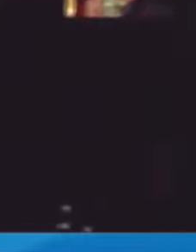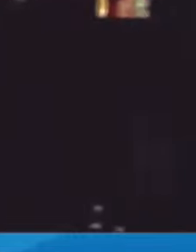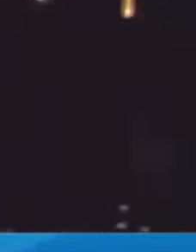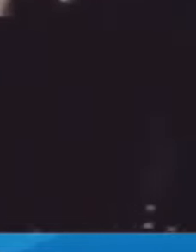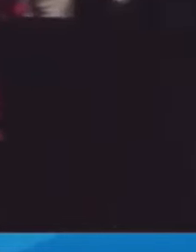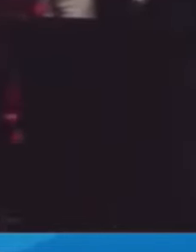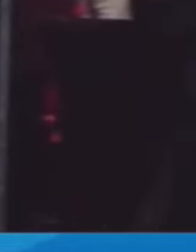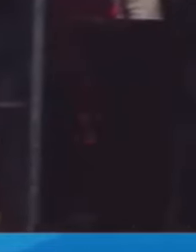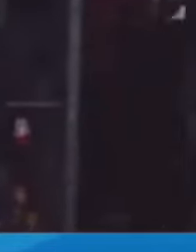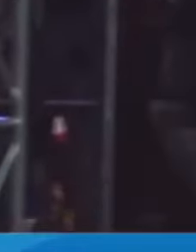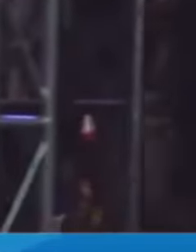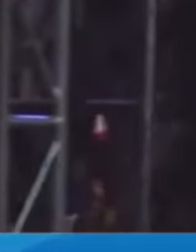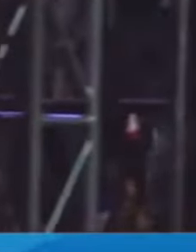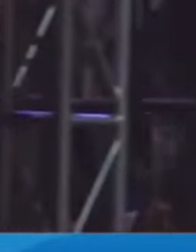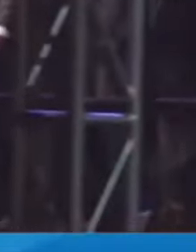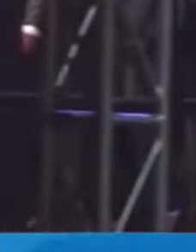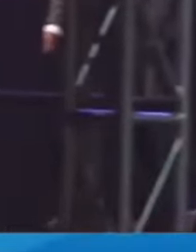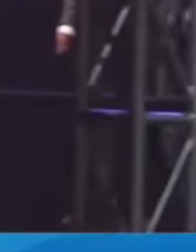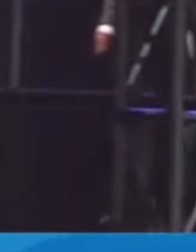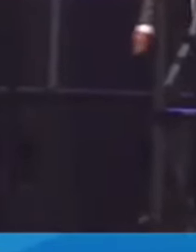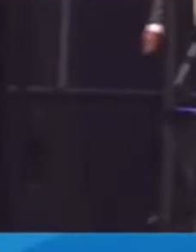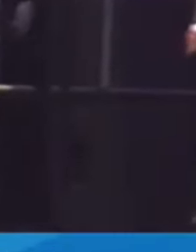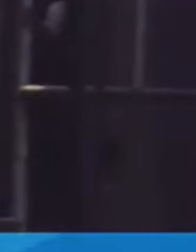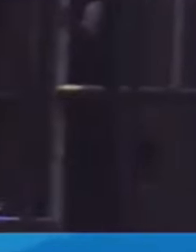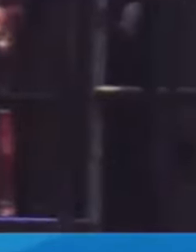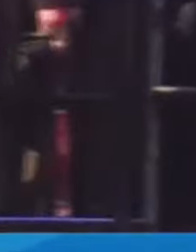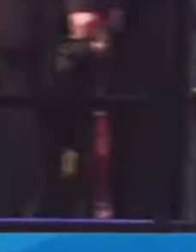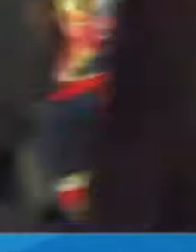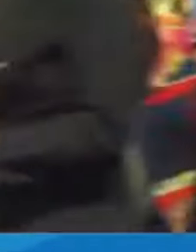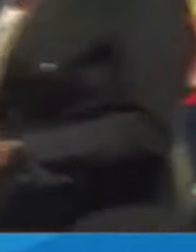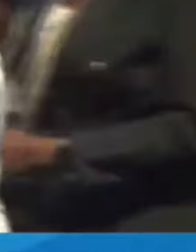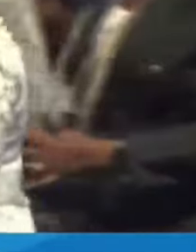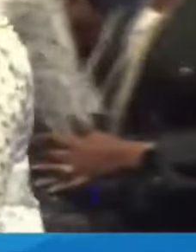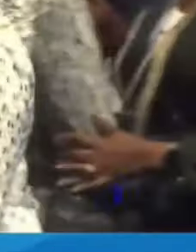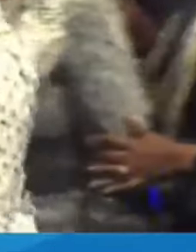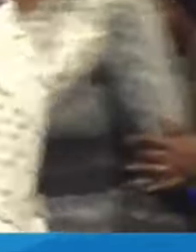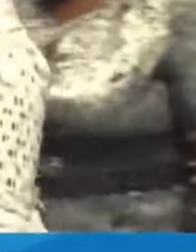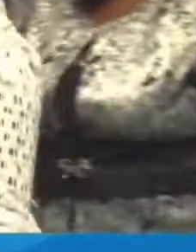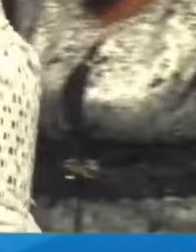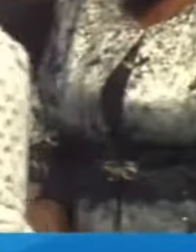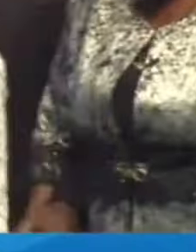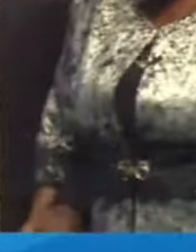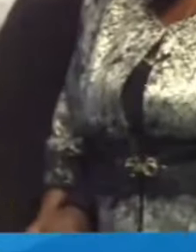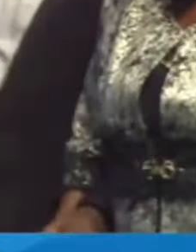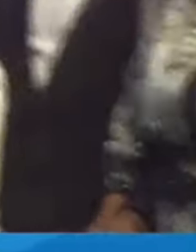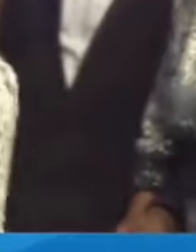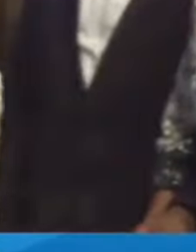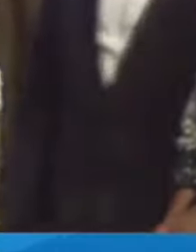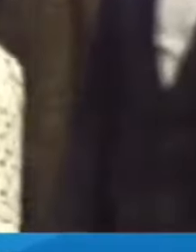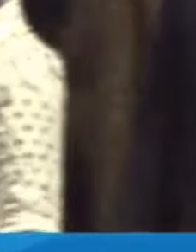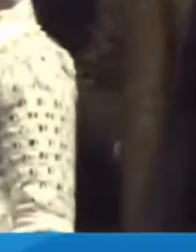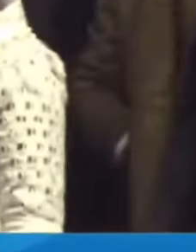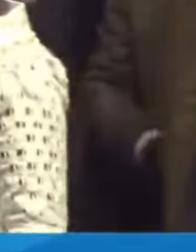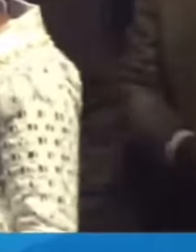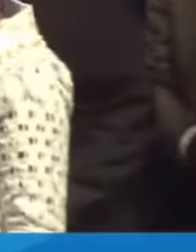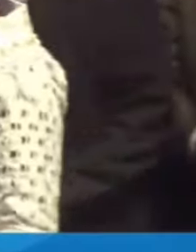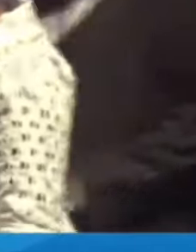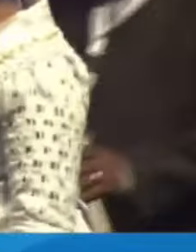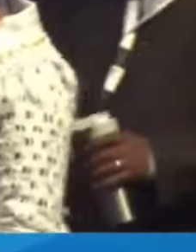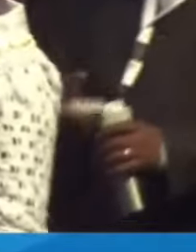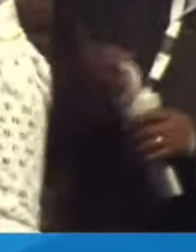I'm going to ask God to bless this man man